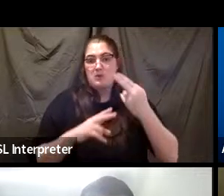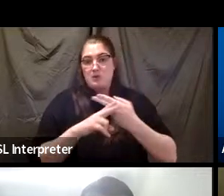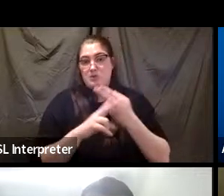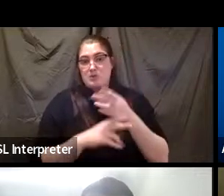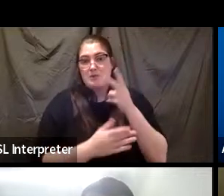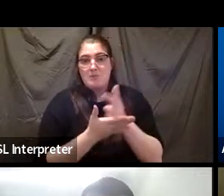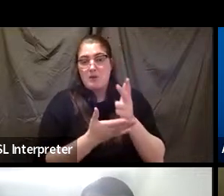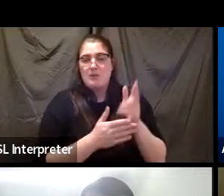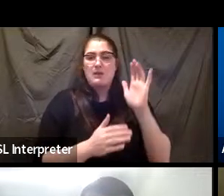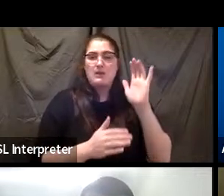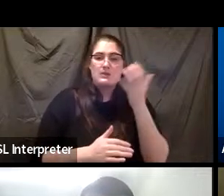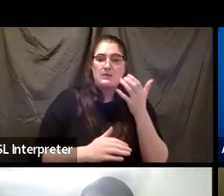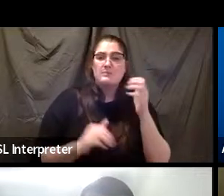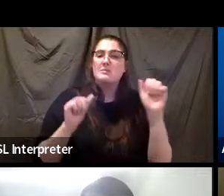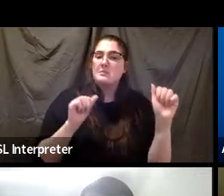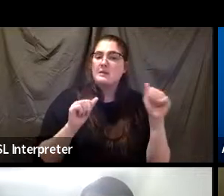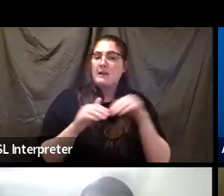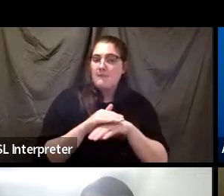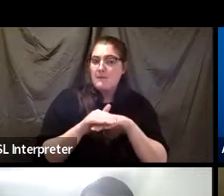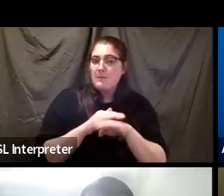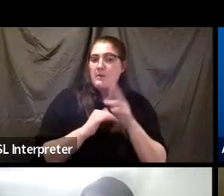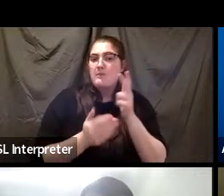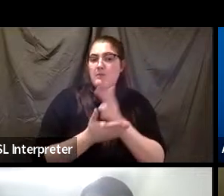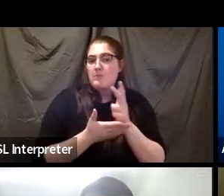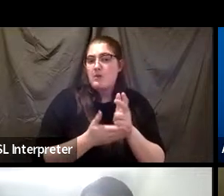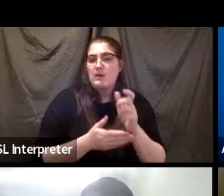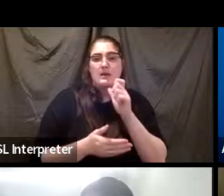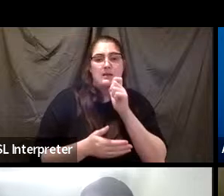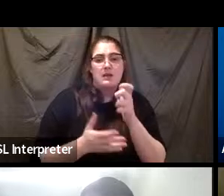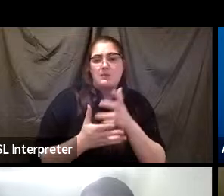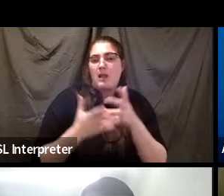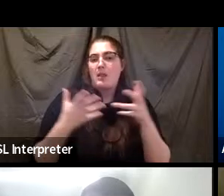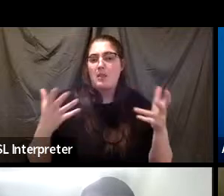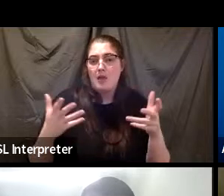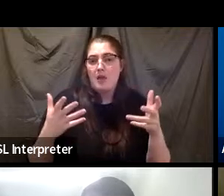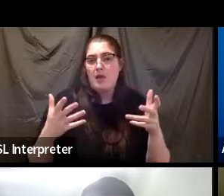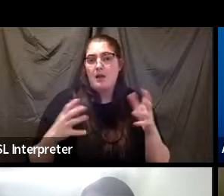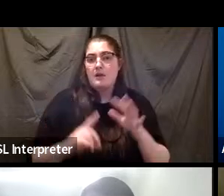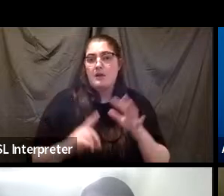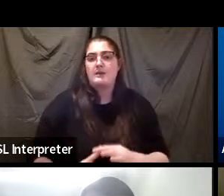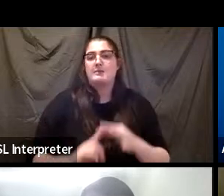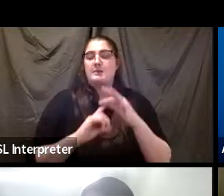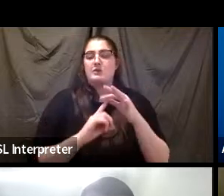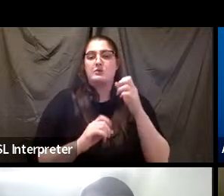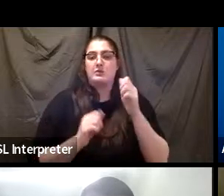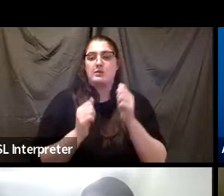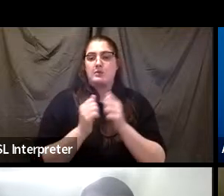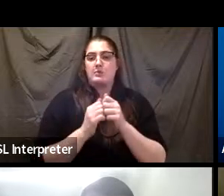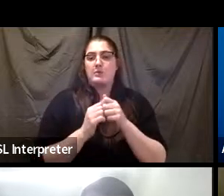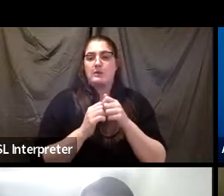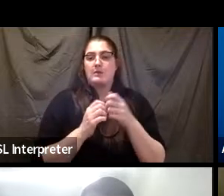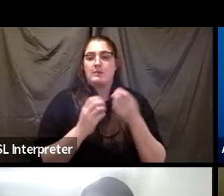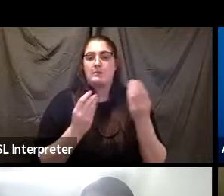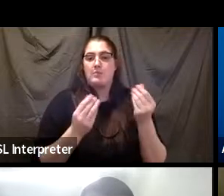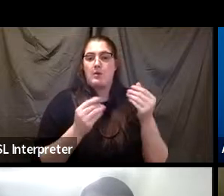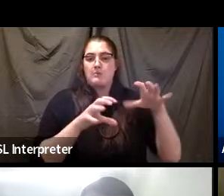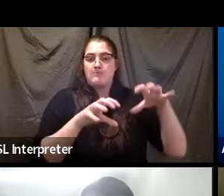be some availability of parking there, so it's not going to be too much of a strain, especially with the next neighboring property next to this.